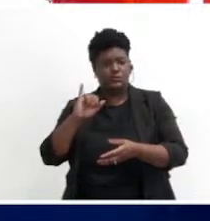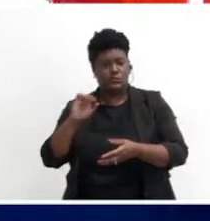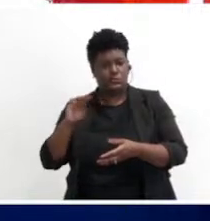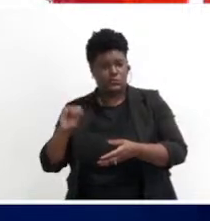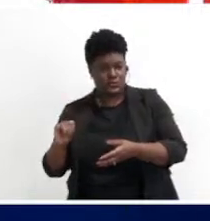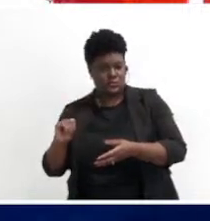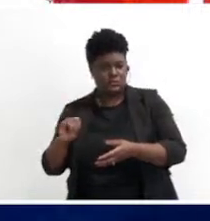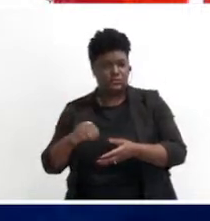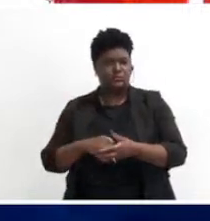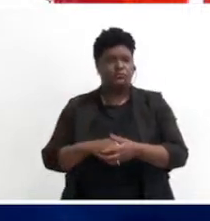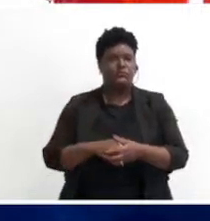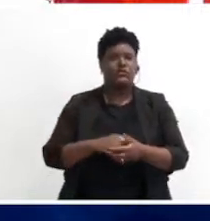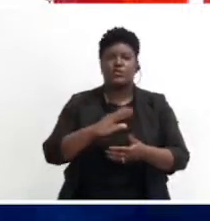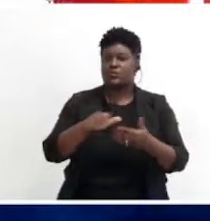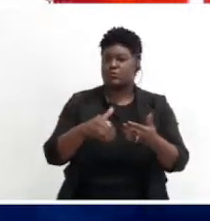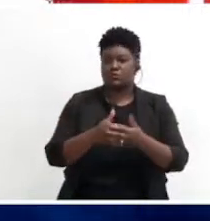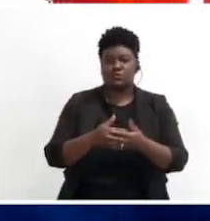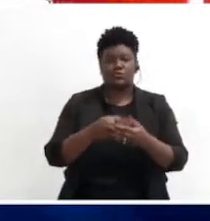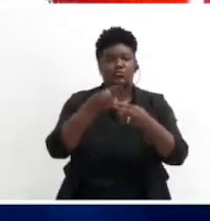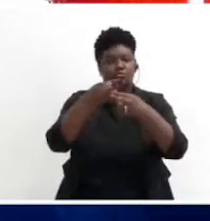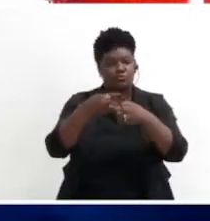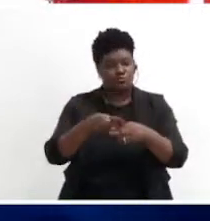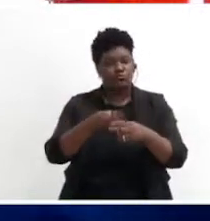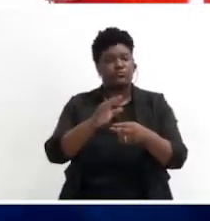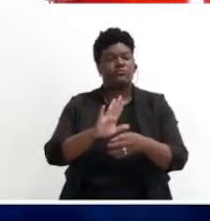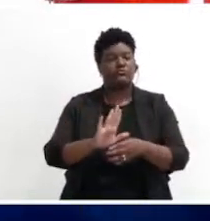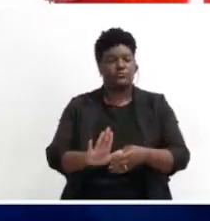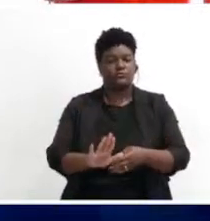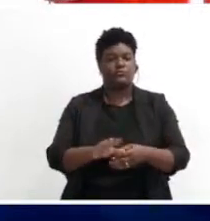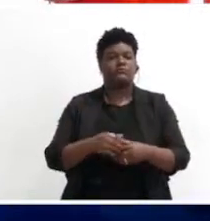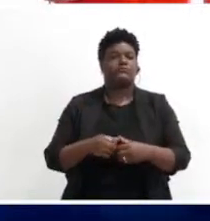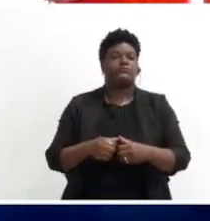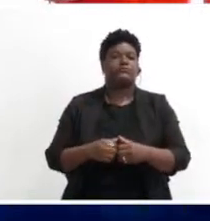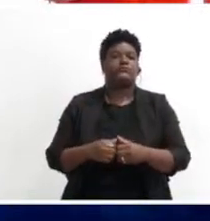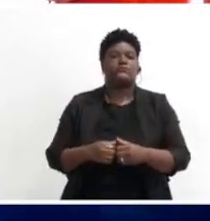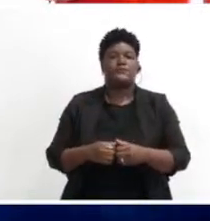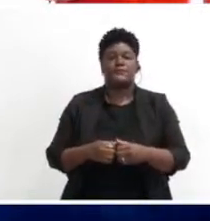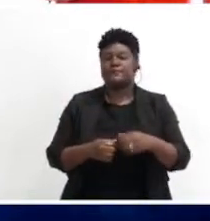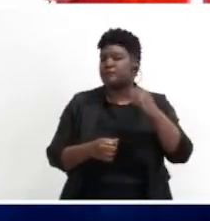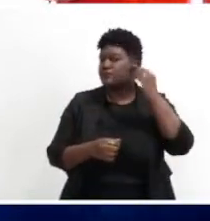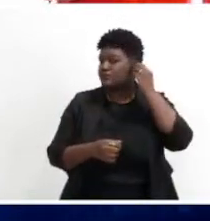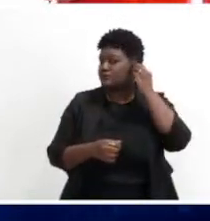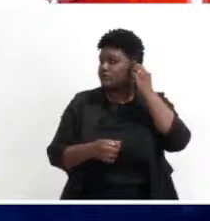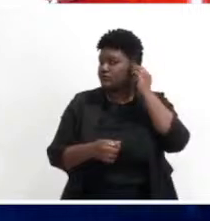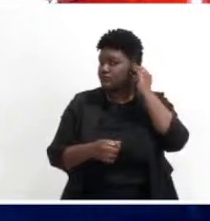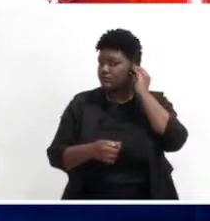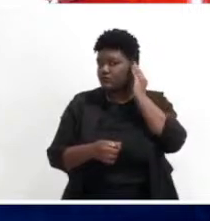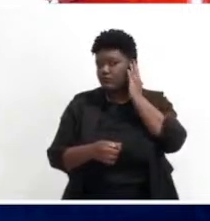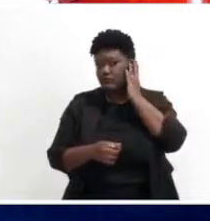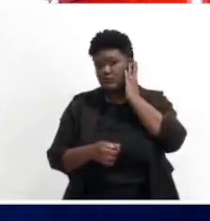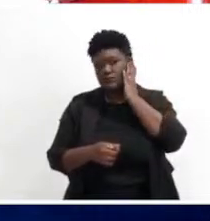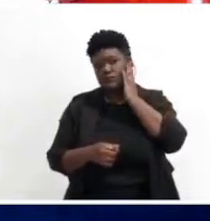Cu3SN. So these, and that's what the joint is. That is what holds things together.